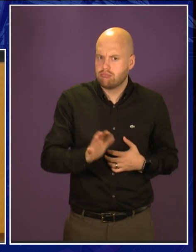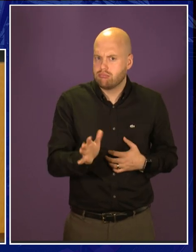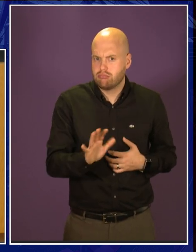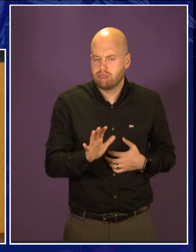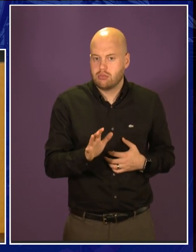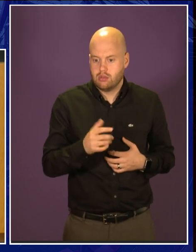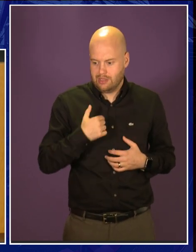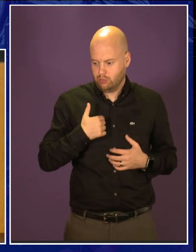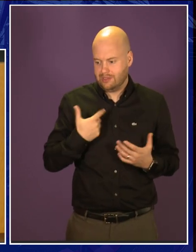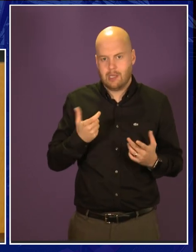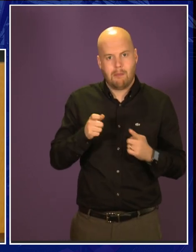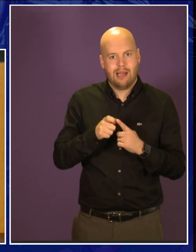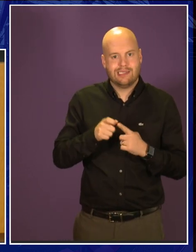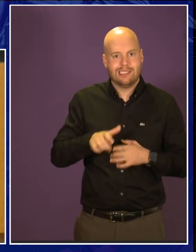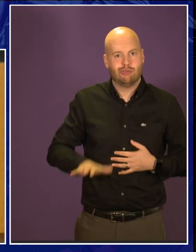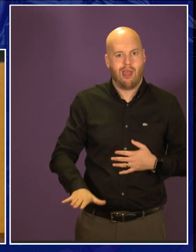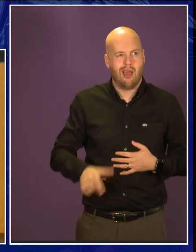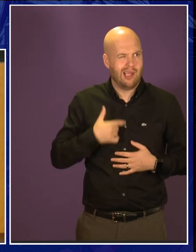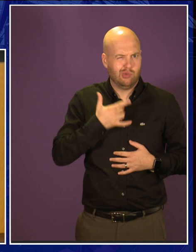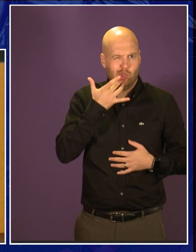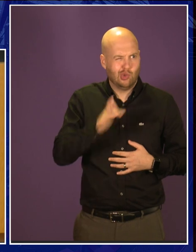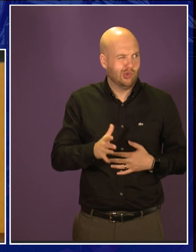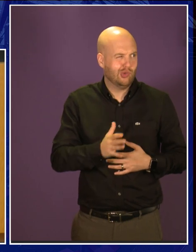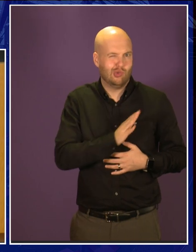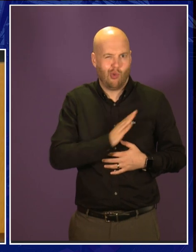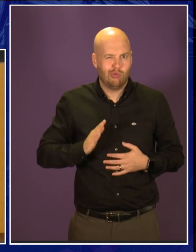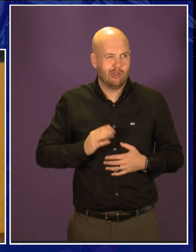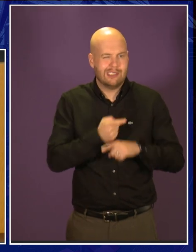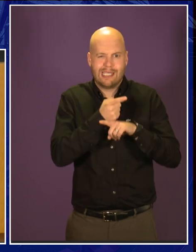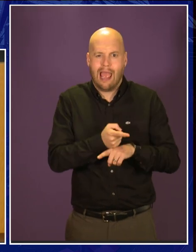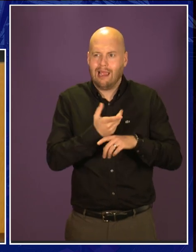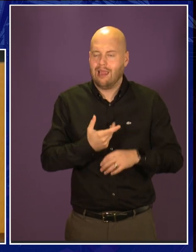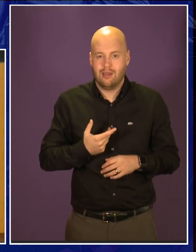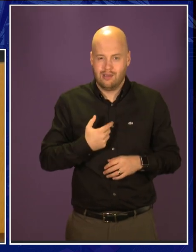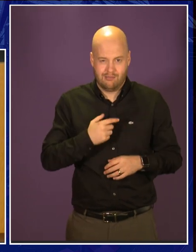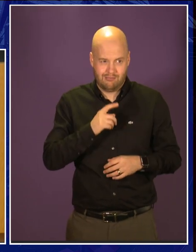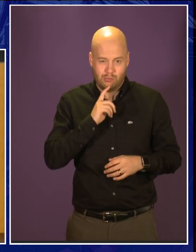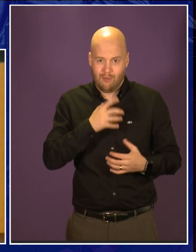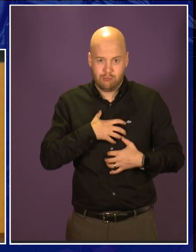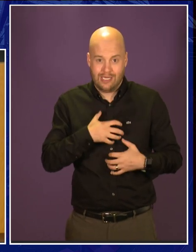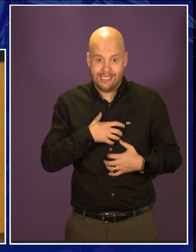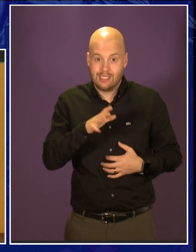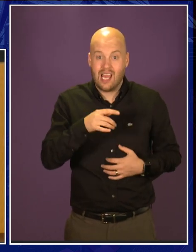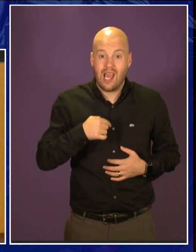as a Palestinian child, I was used to tanks and soldiers, so I'm not afraid. I am shy.